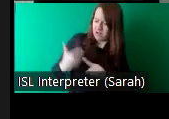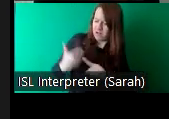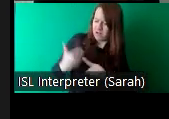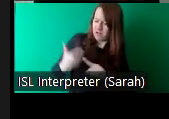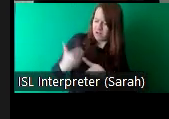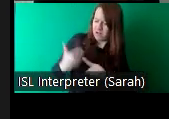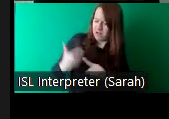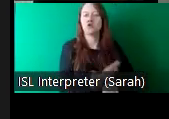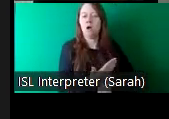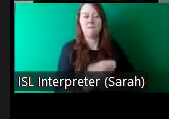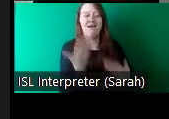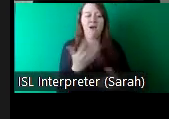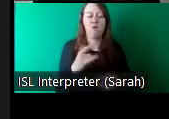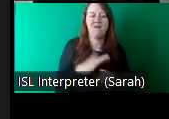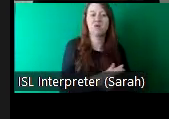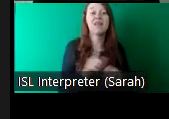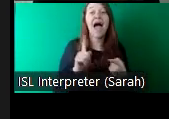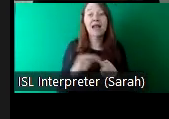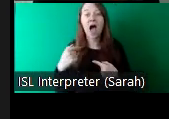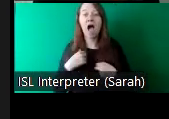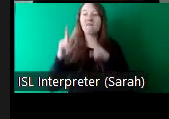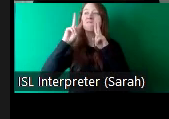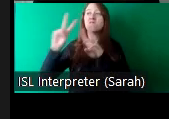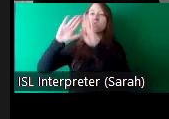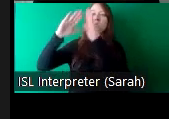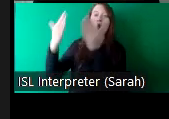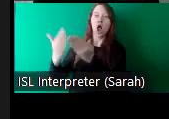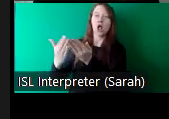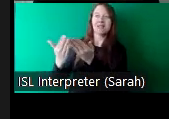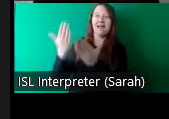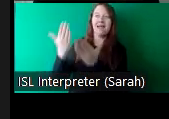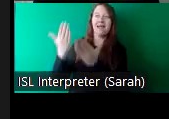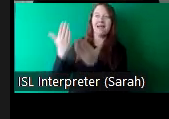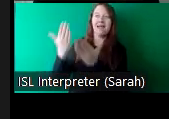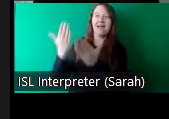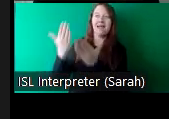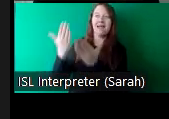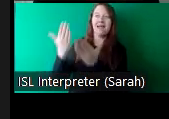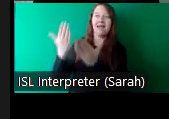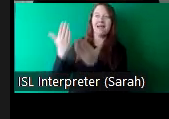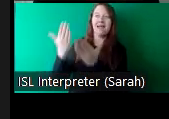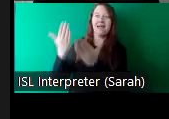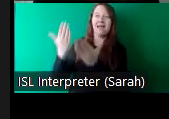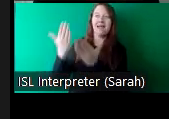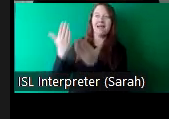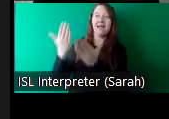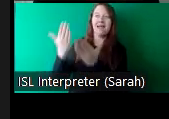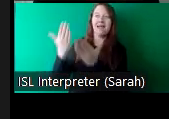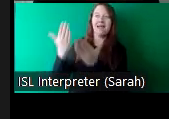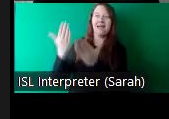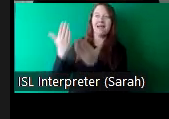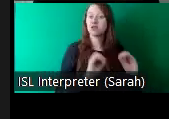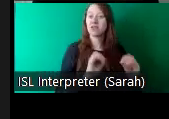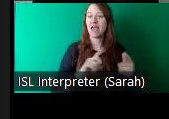predisposed as well. It's very much connected to a values-led approach, as you know, development education, global citizenship